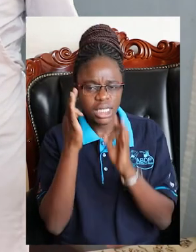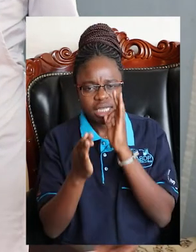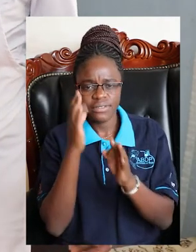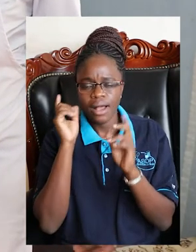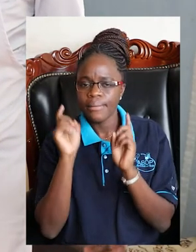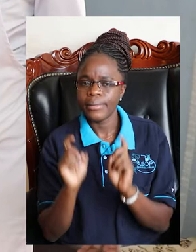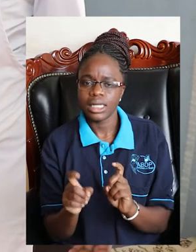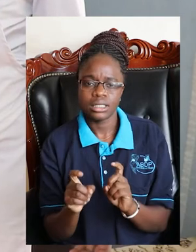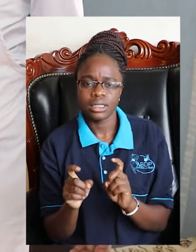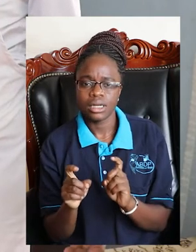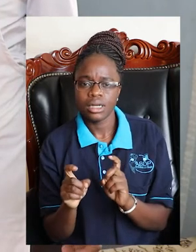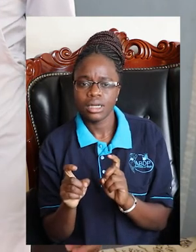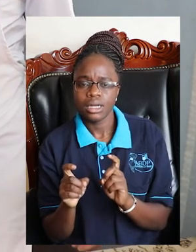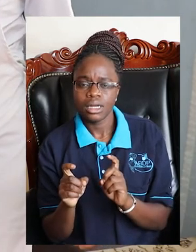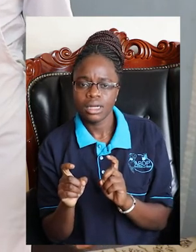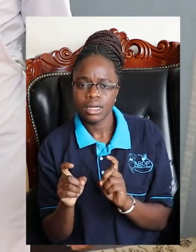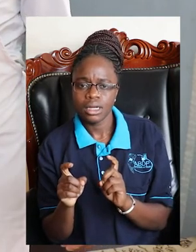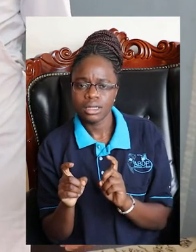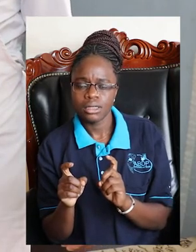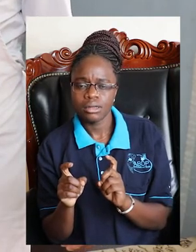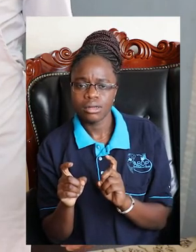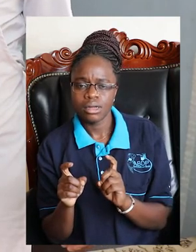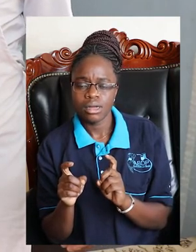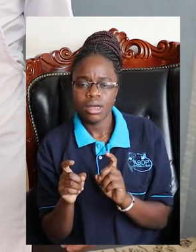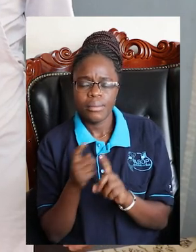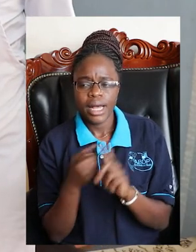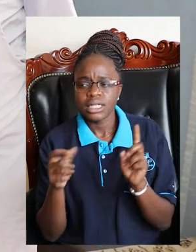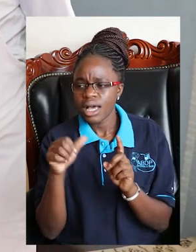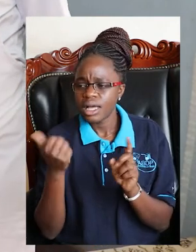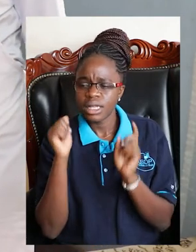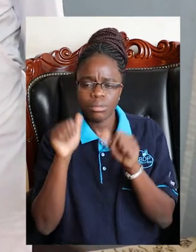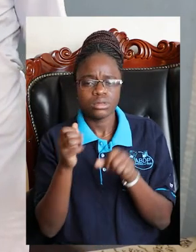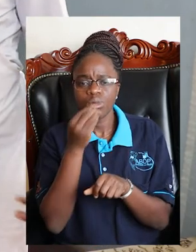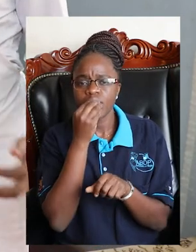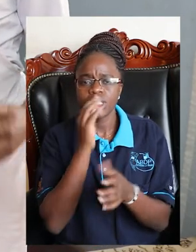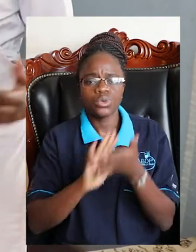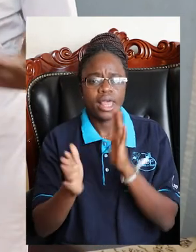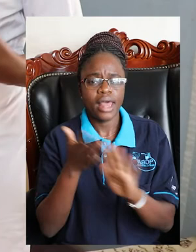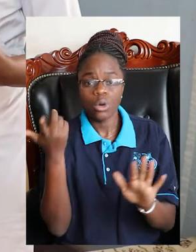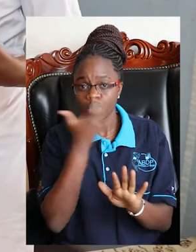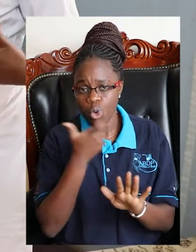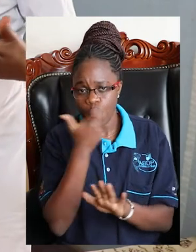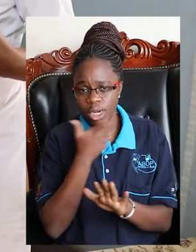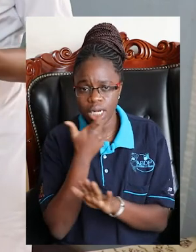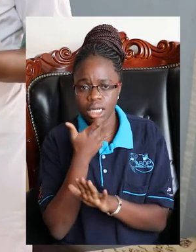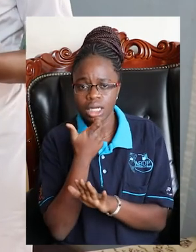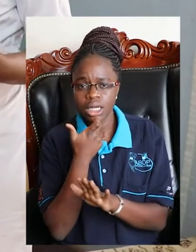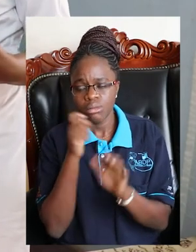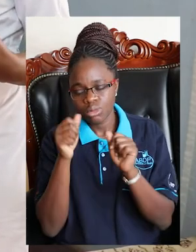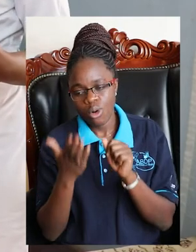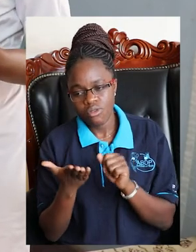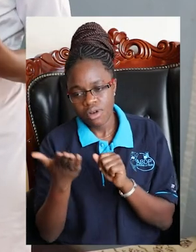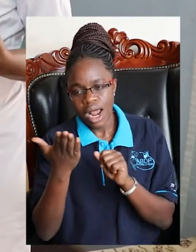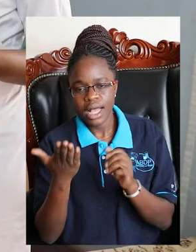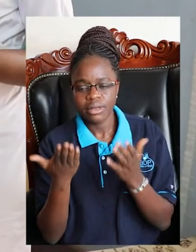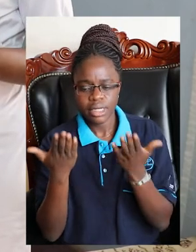it's necessary. But all these foods, you can cook them without even oil. And then once in a while you can put oil, or when you